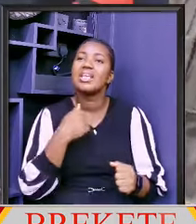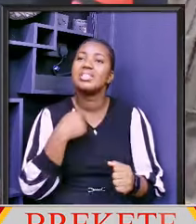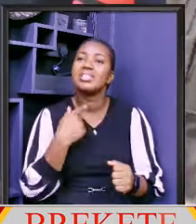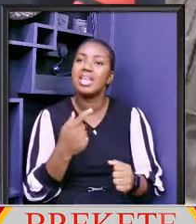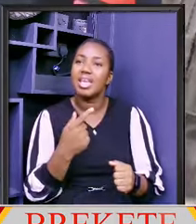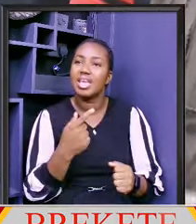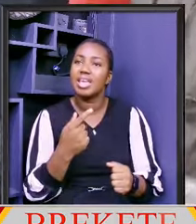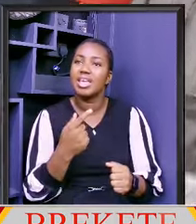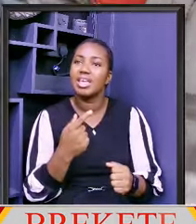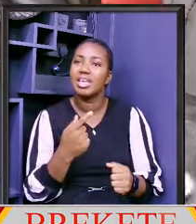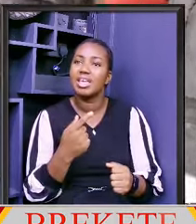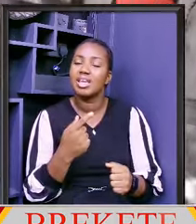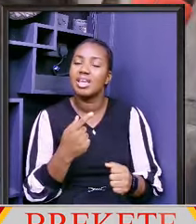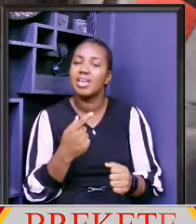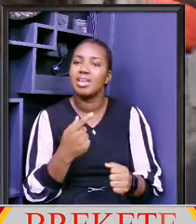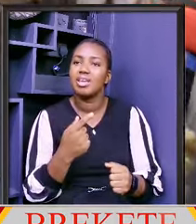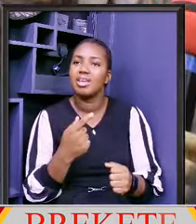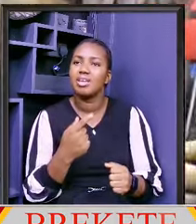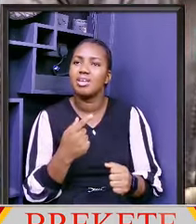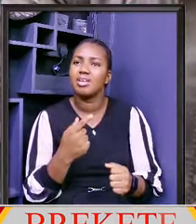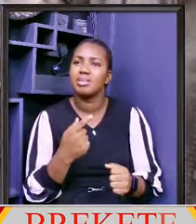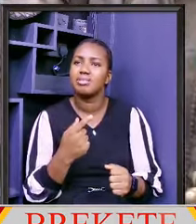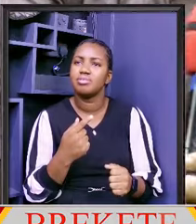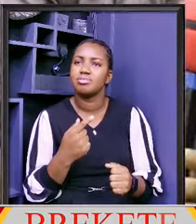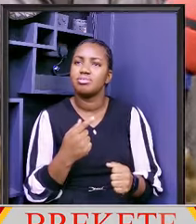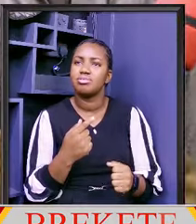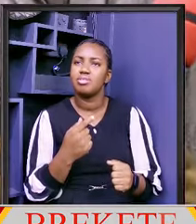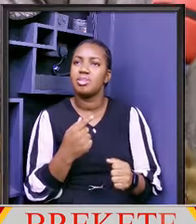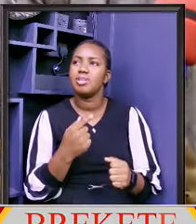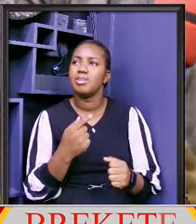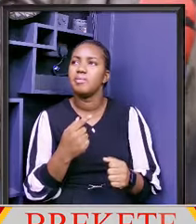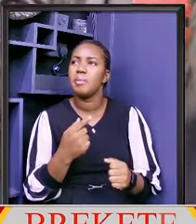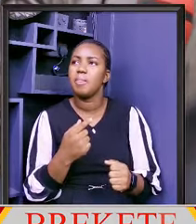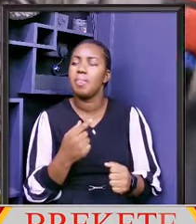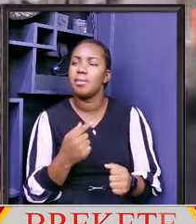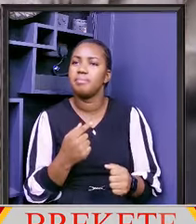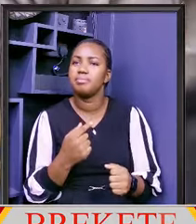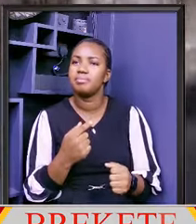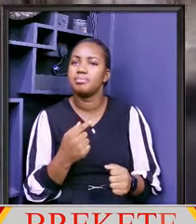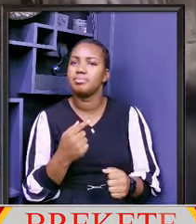ordinary president, now a chief.